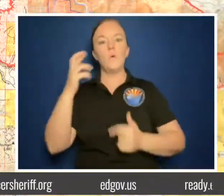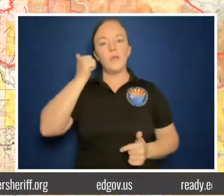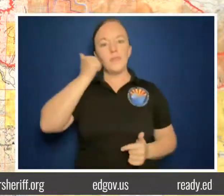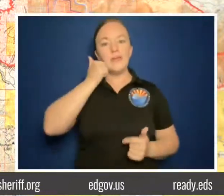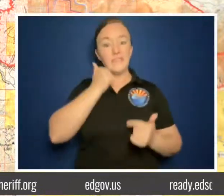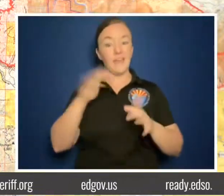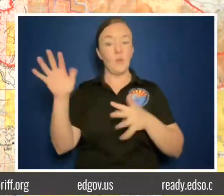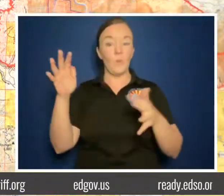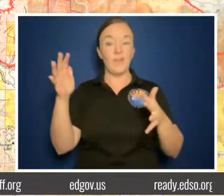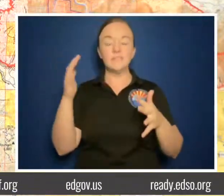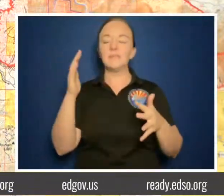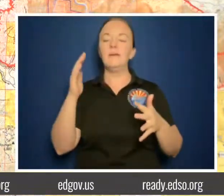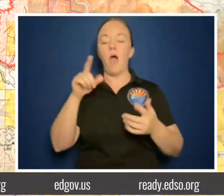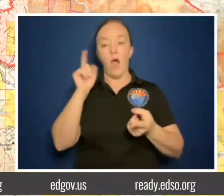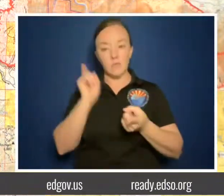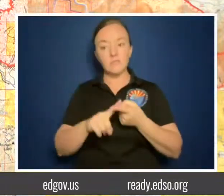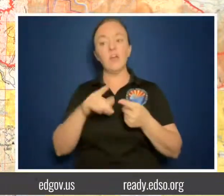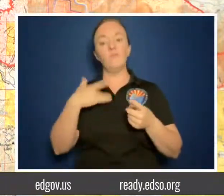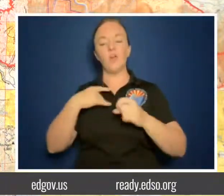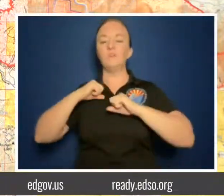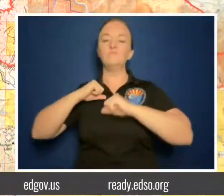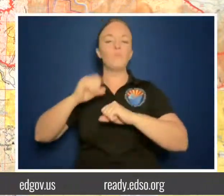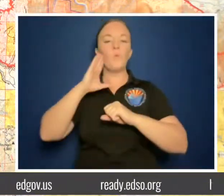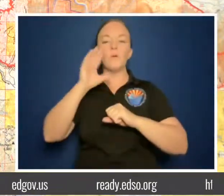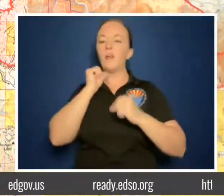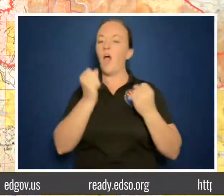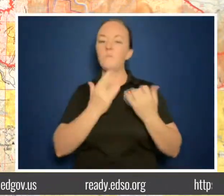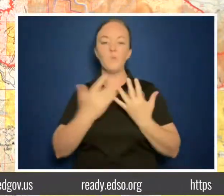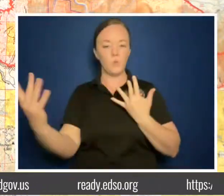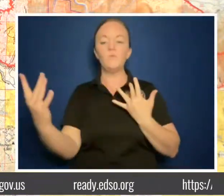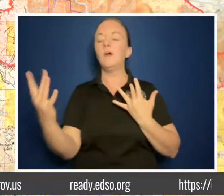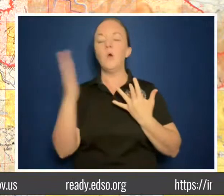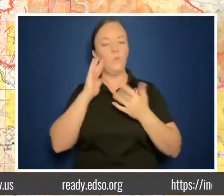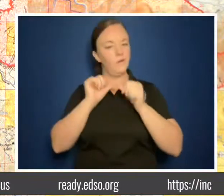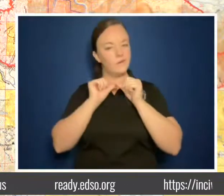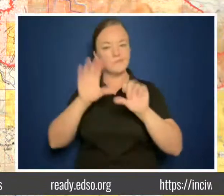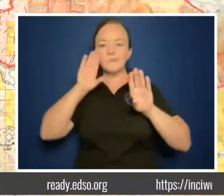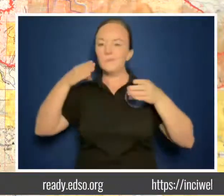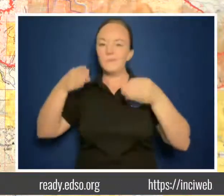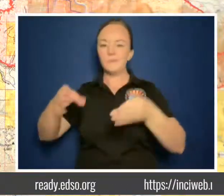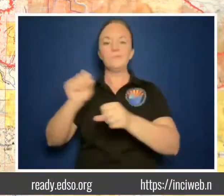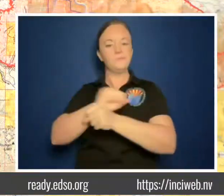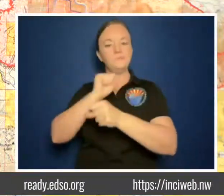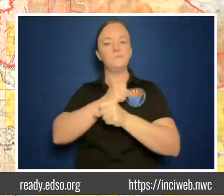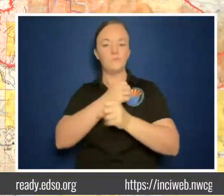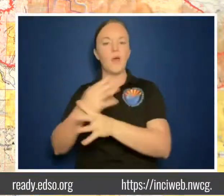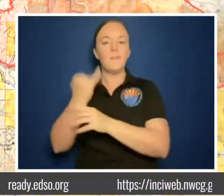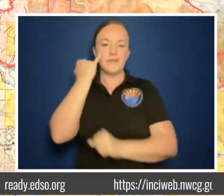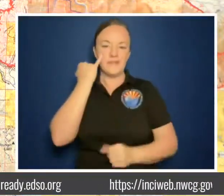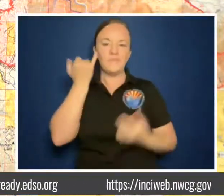to prep and work in this area to be ready for that if it does.